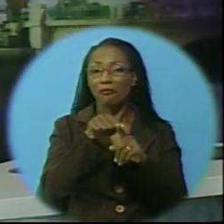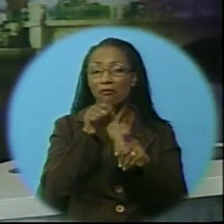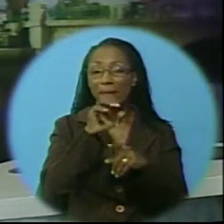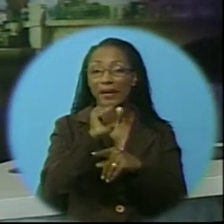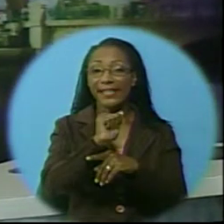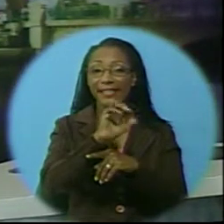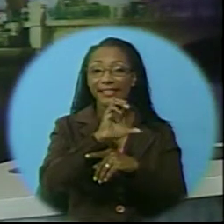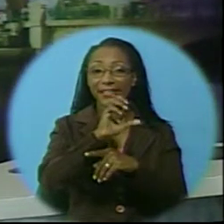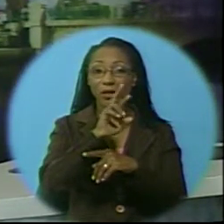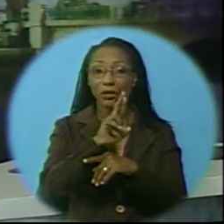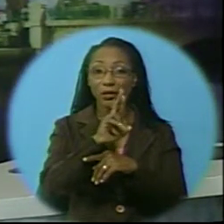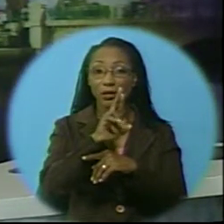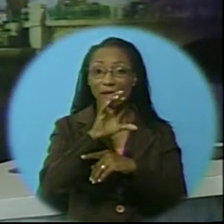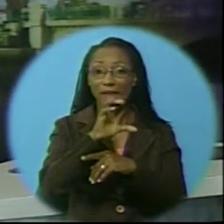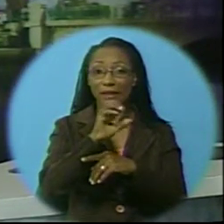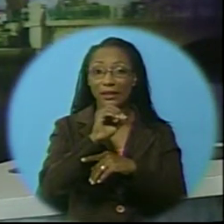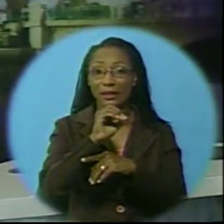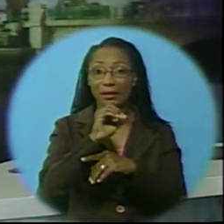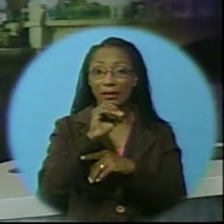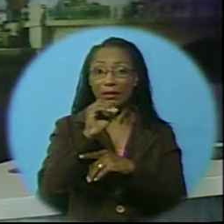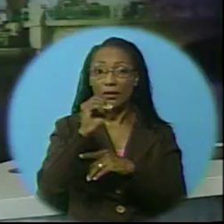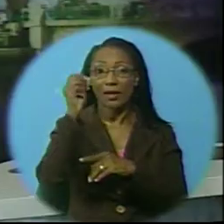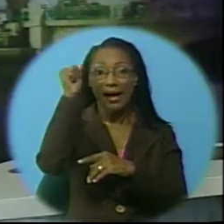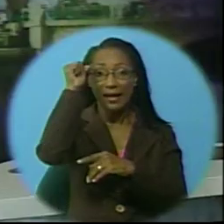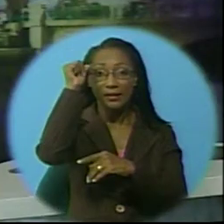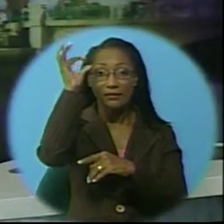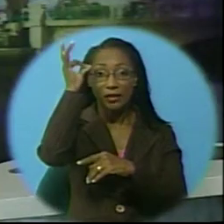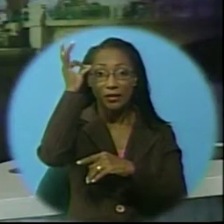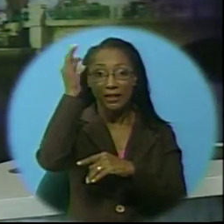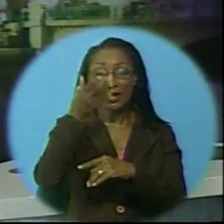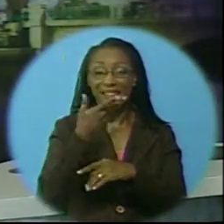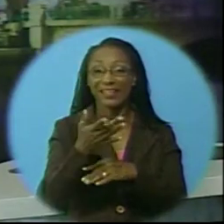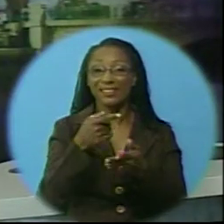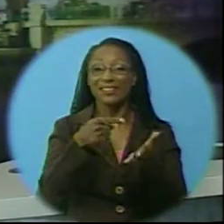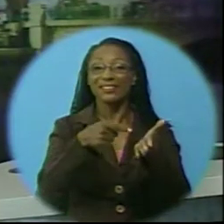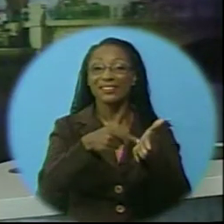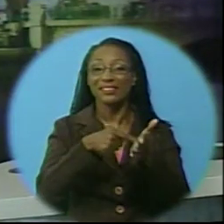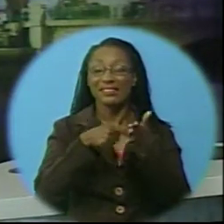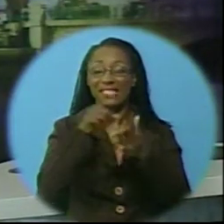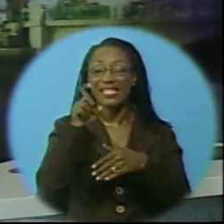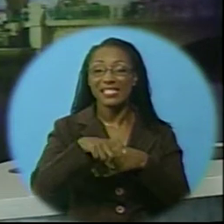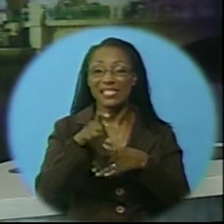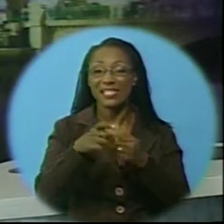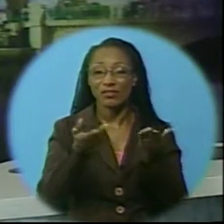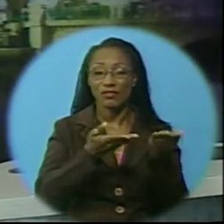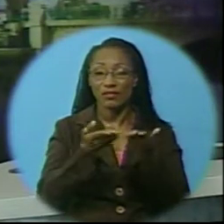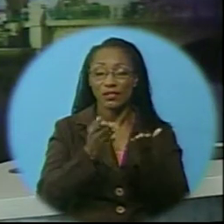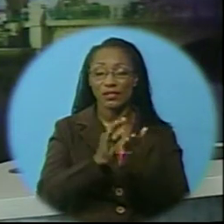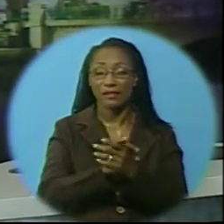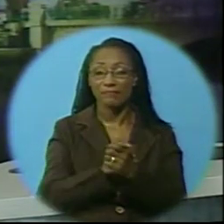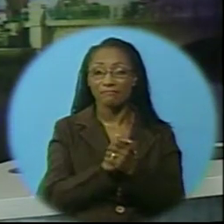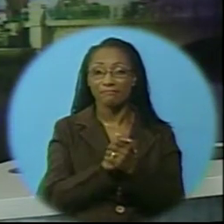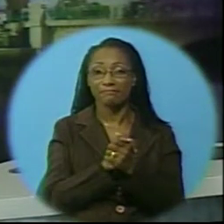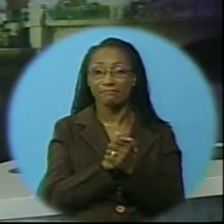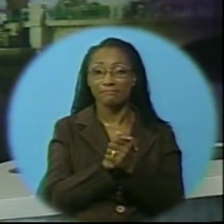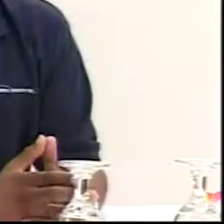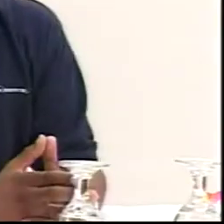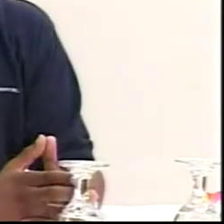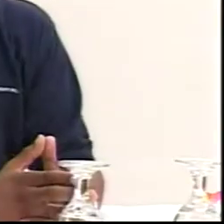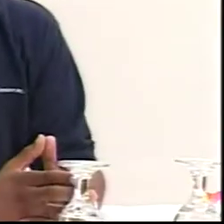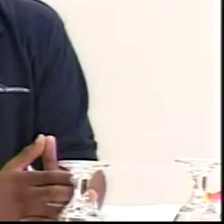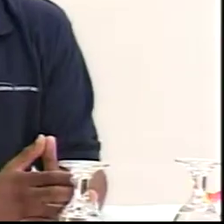to ACR's Chief Operating Officer, Anthony Foster, there is a demand for these services.